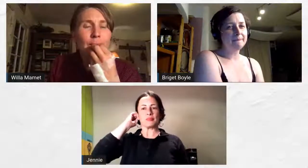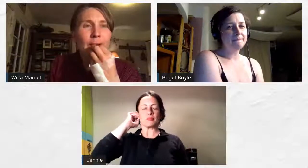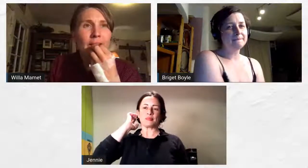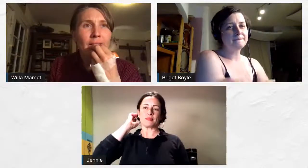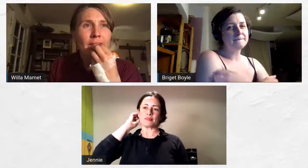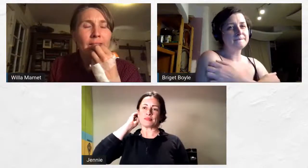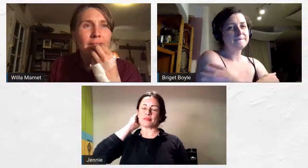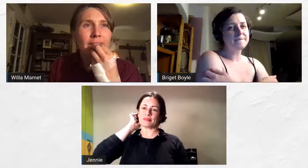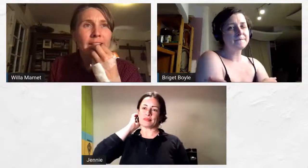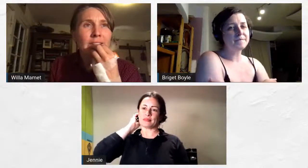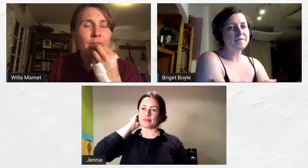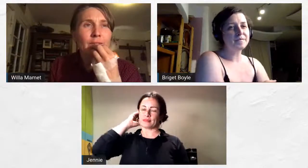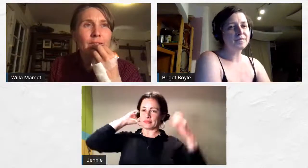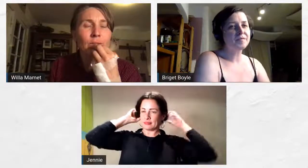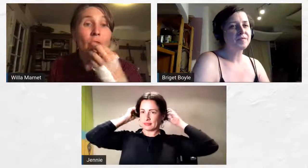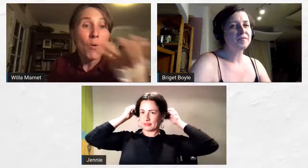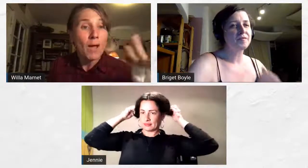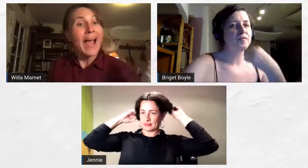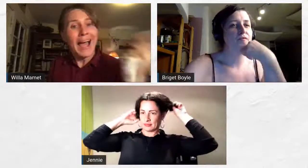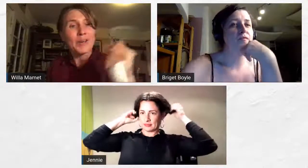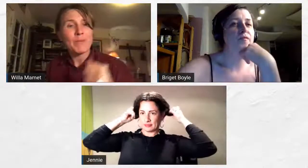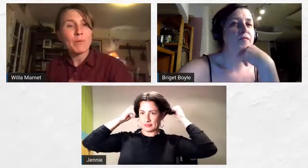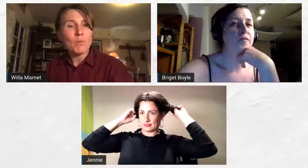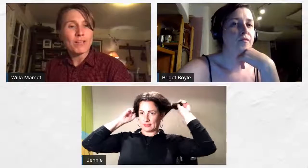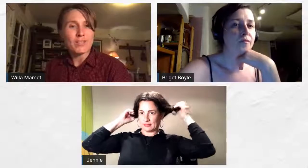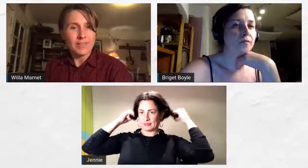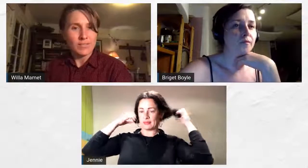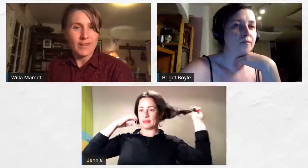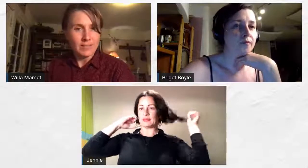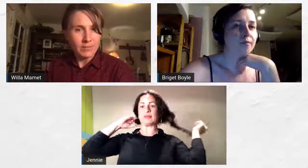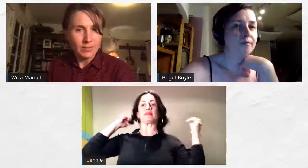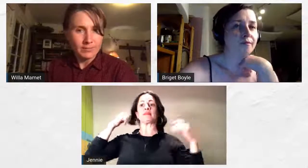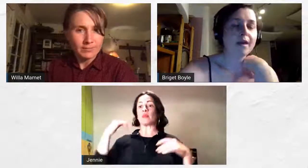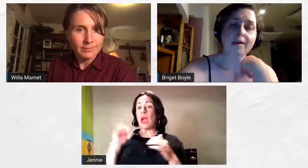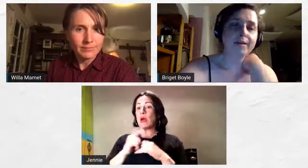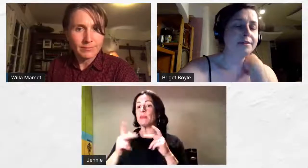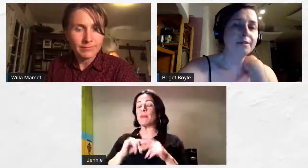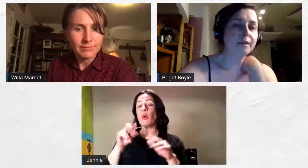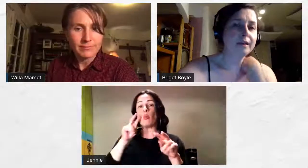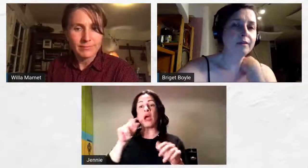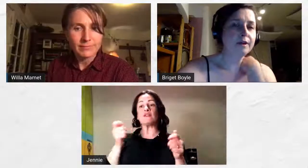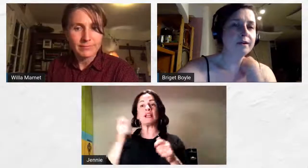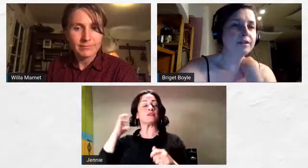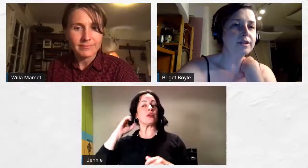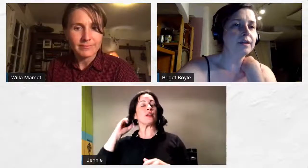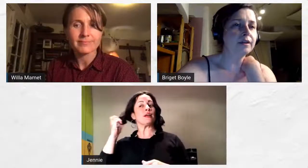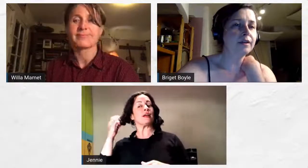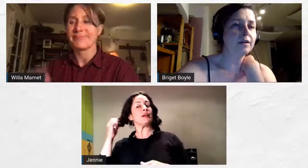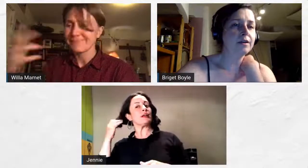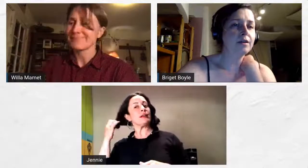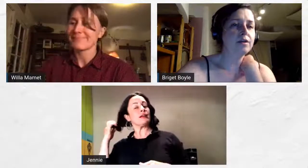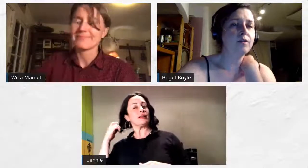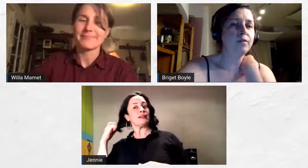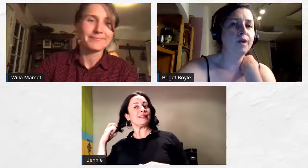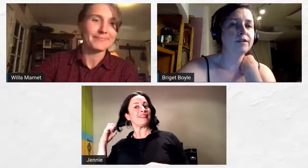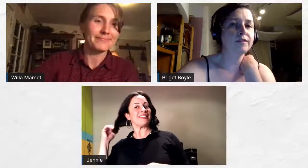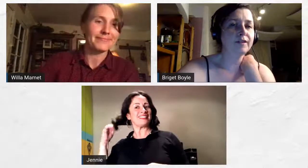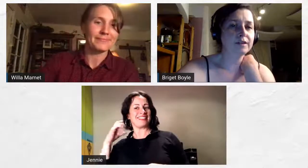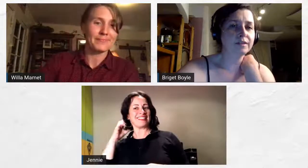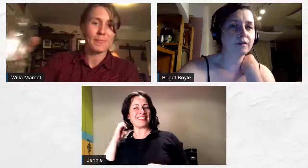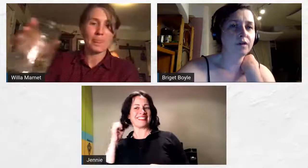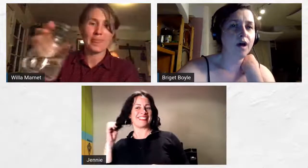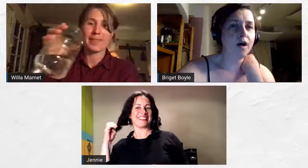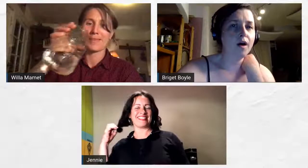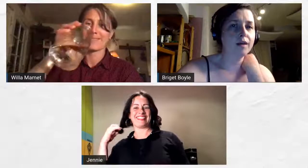You're talking about the festival. How do people watch this festival? That's a really great question. You can watch